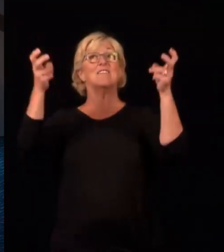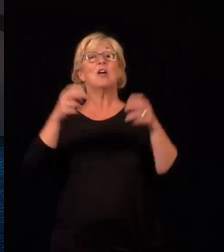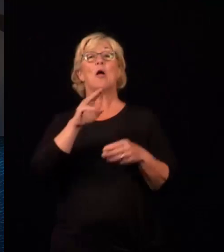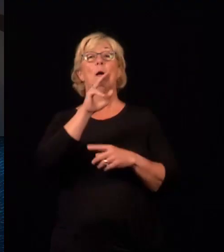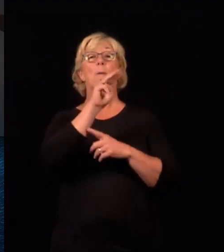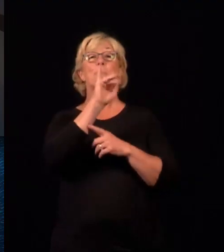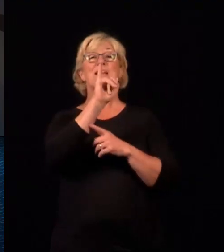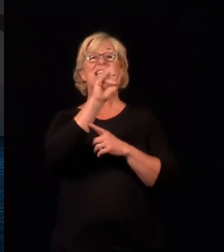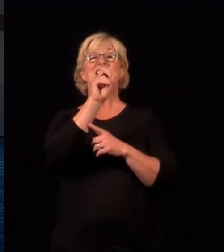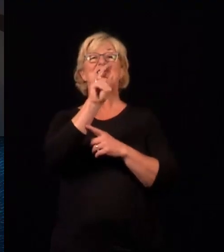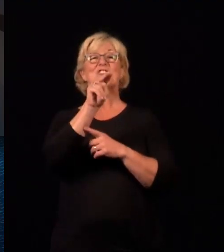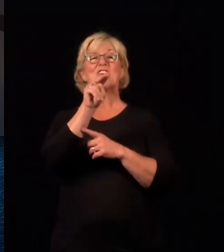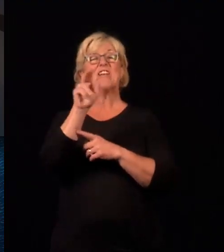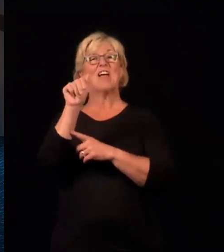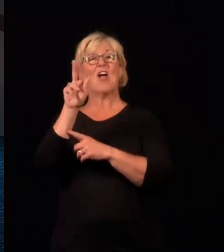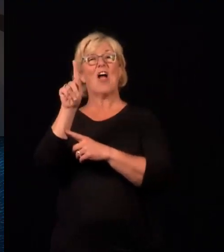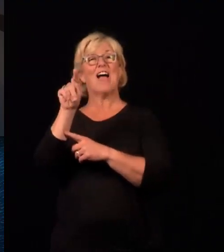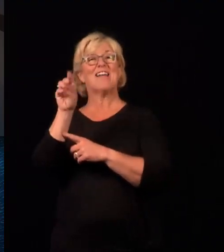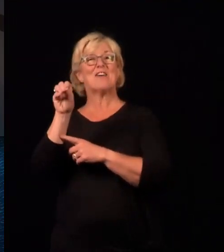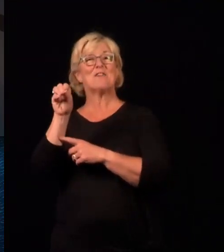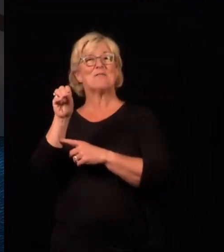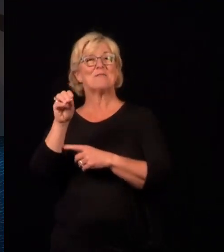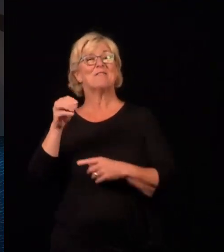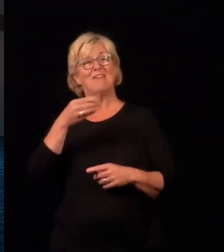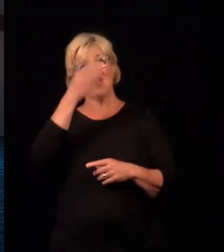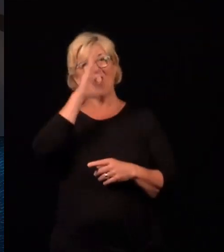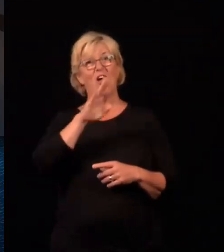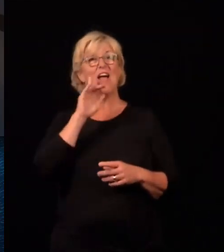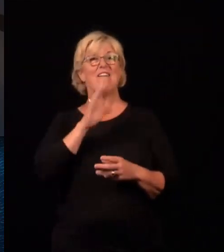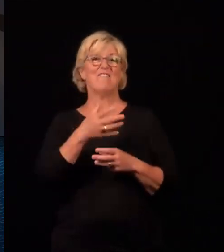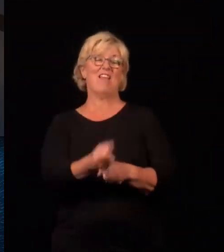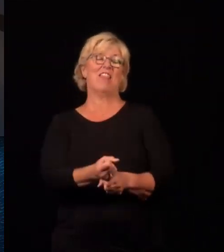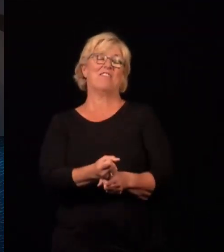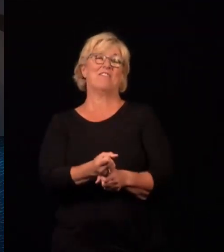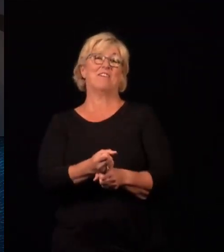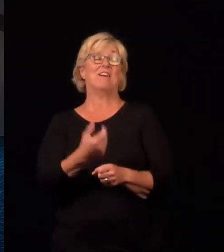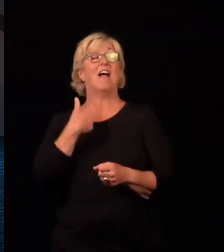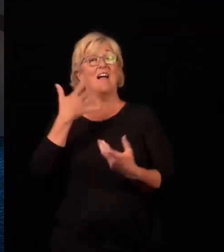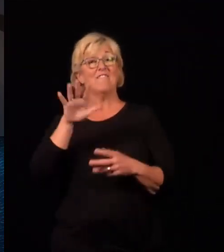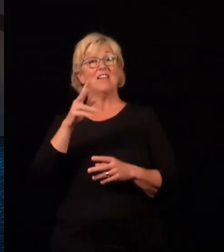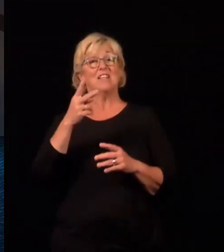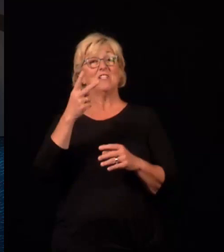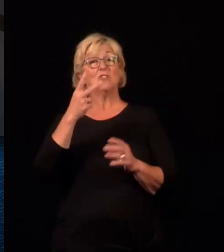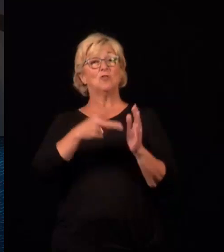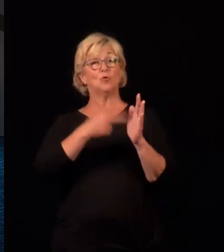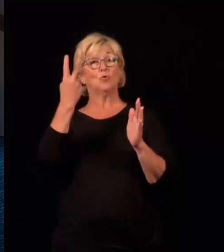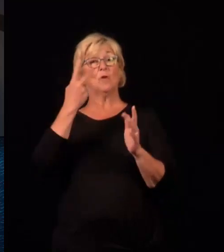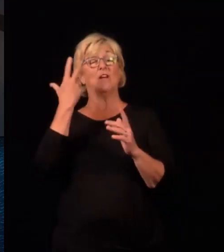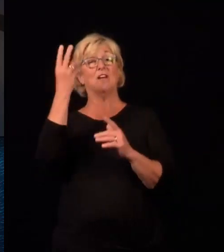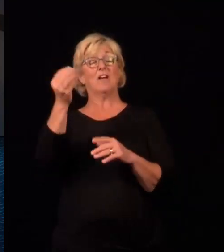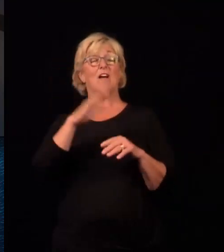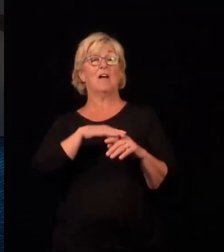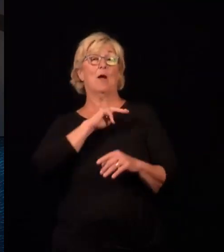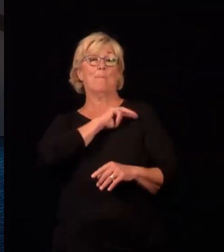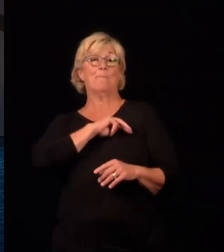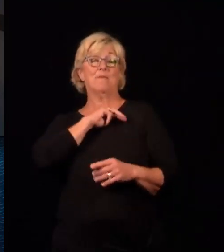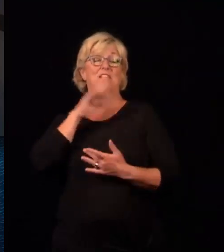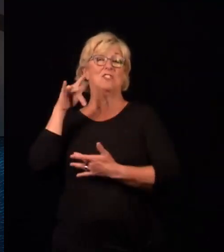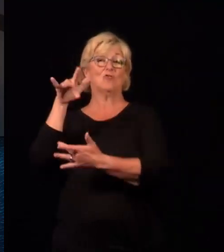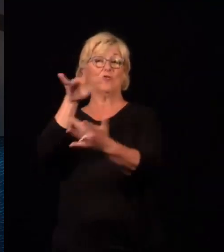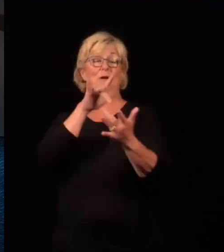Auto, as God is faithful. I've been on two mission trips, and I've been blessed to be able to